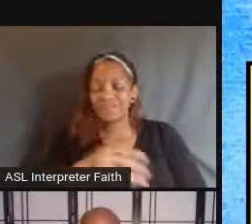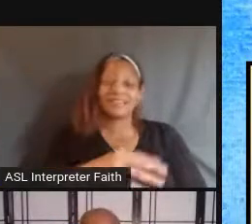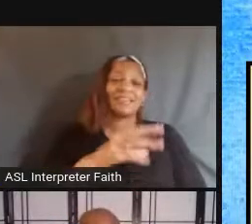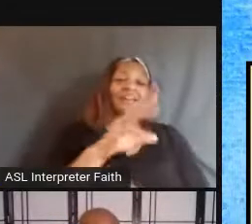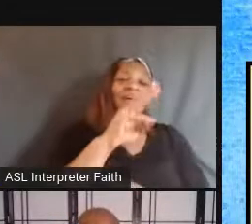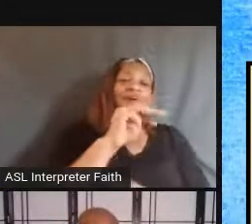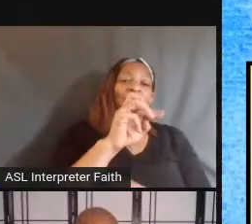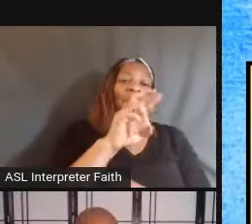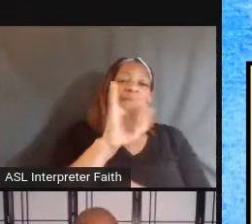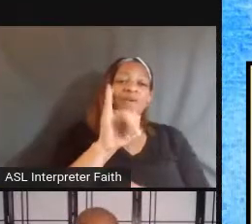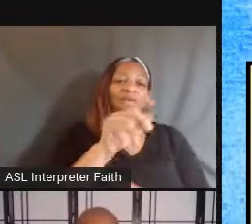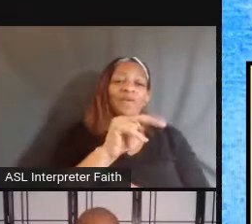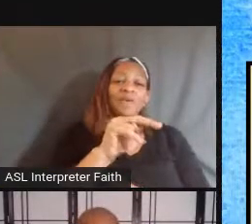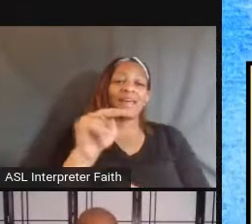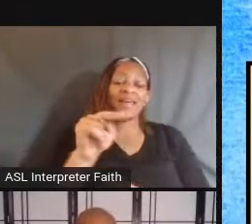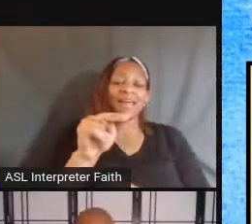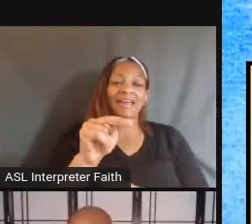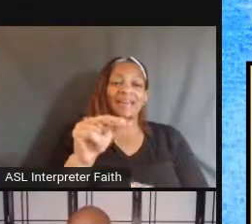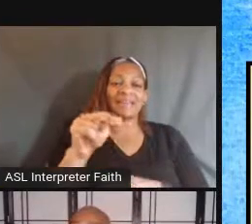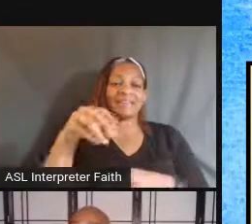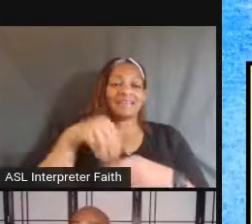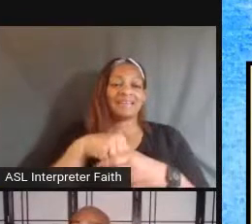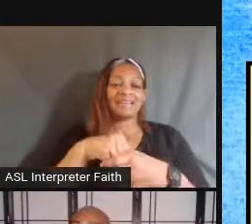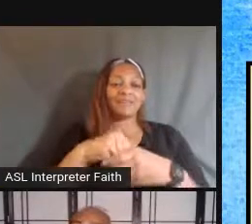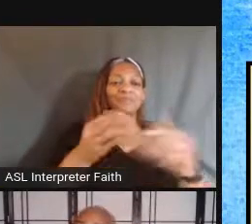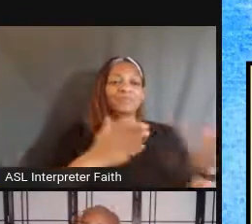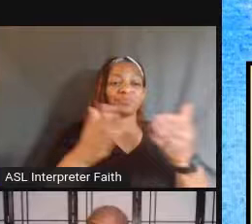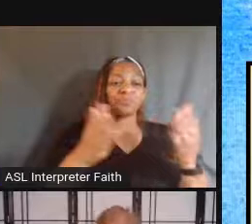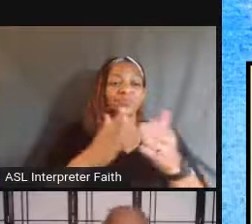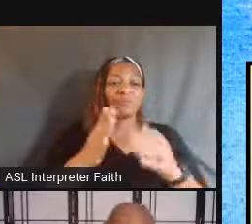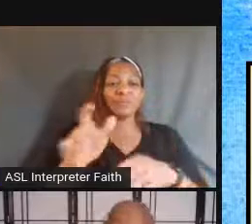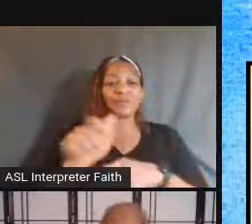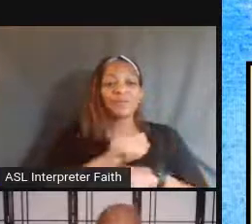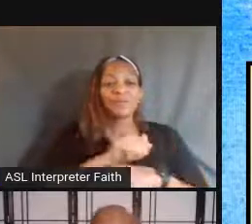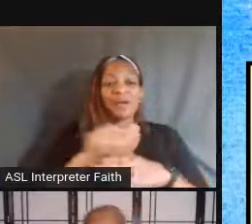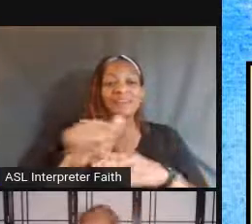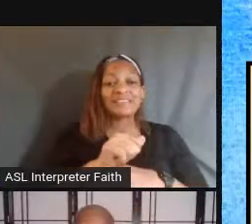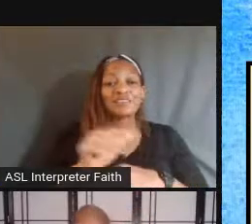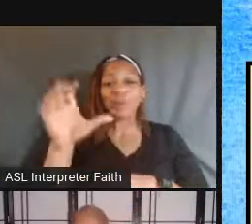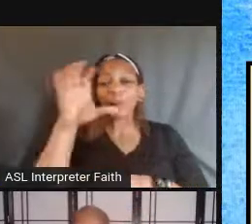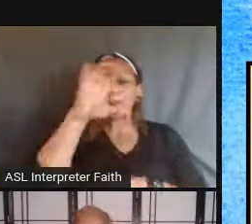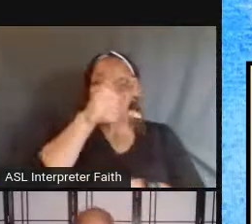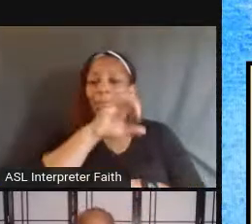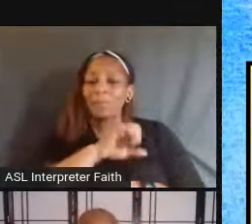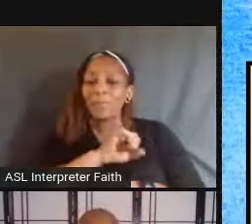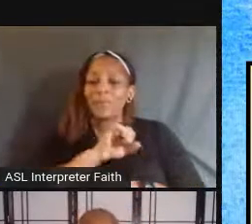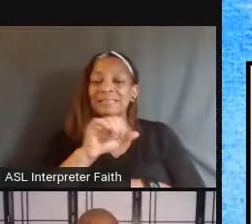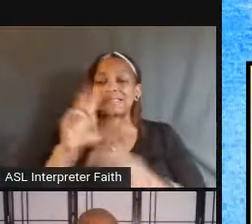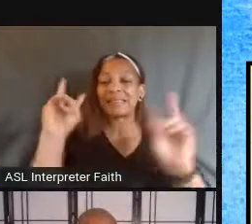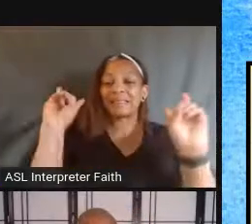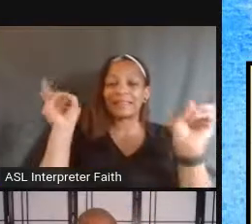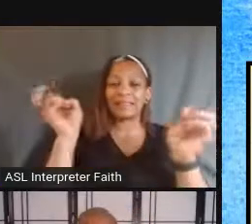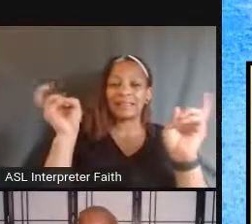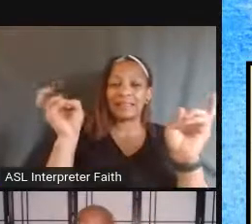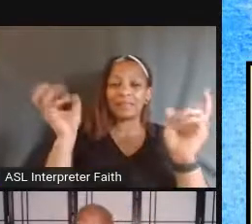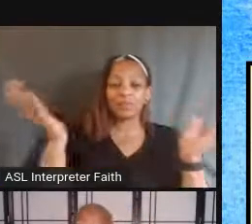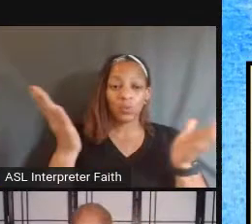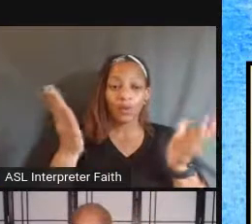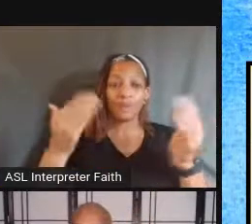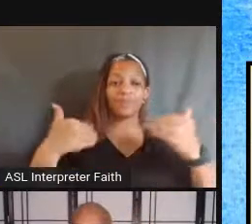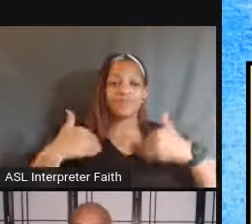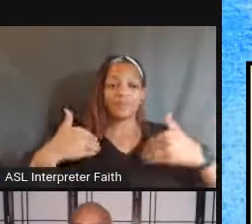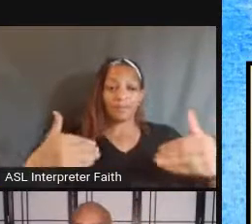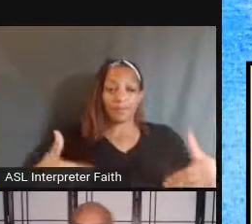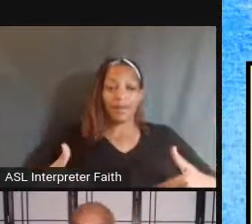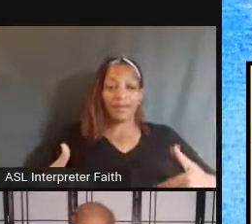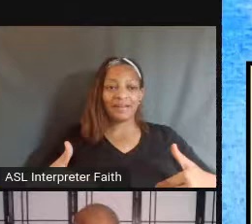in-service spiritual practice, then you may have missed. The theme is the body. One thing that